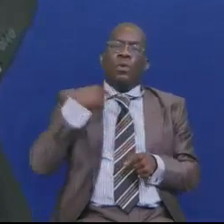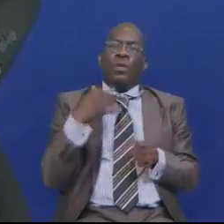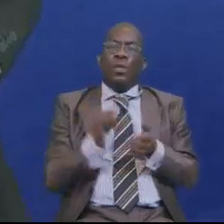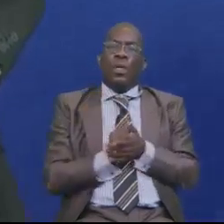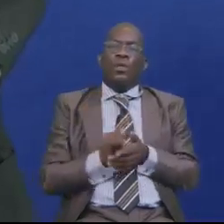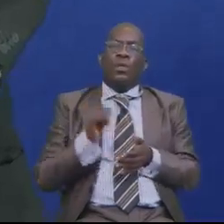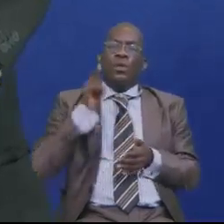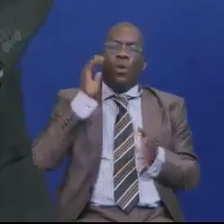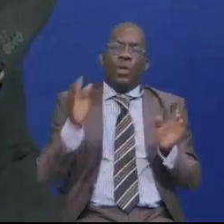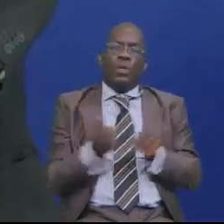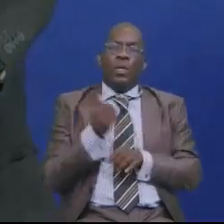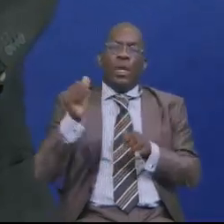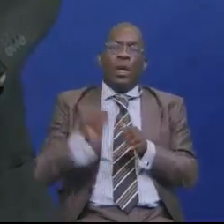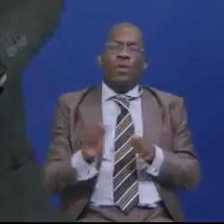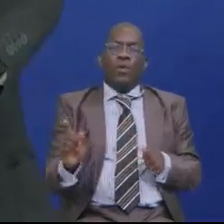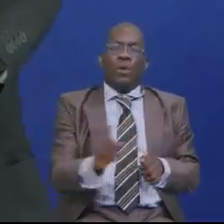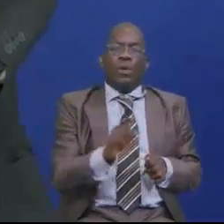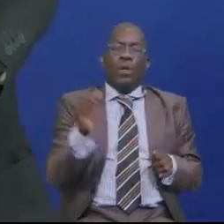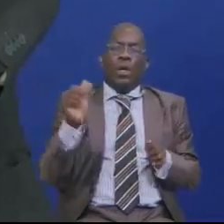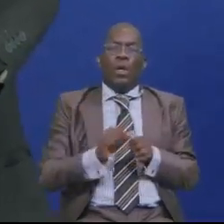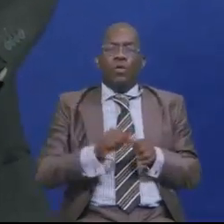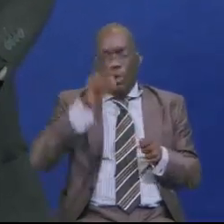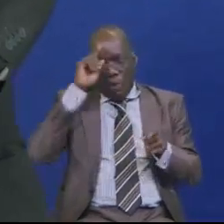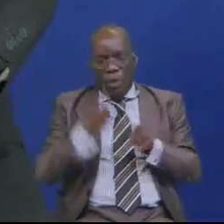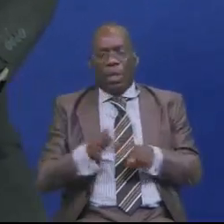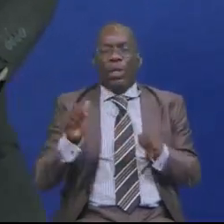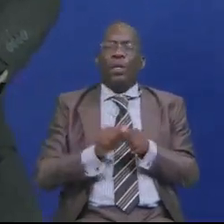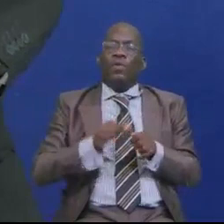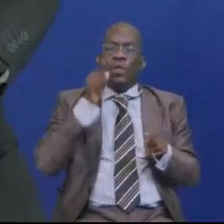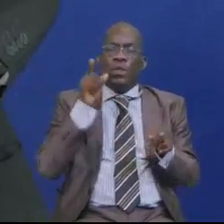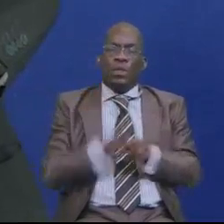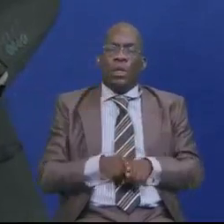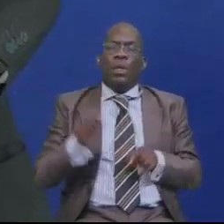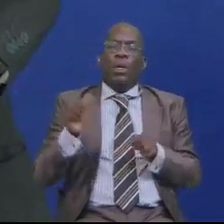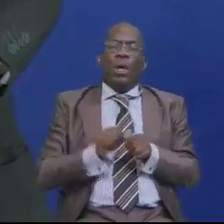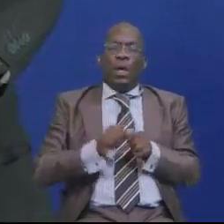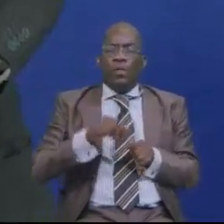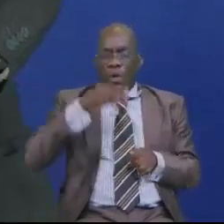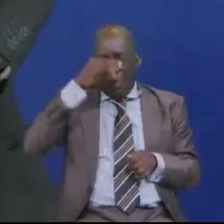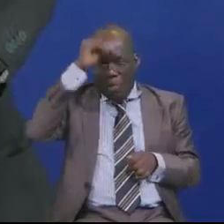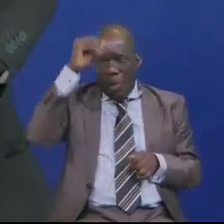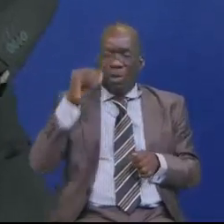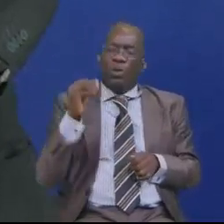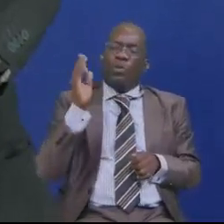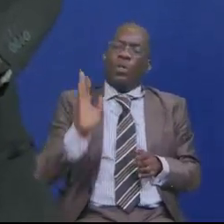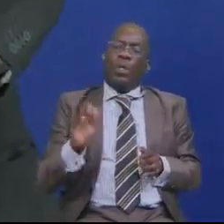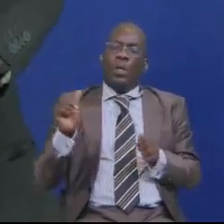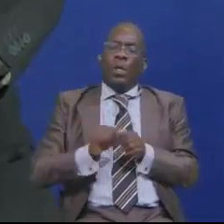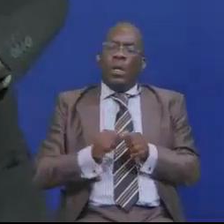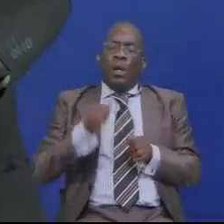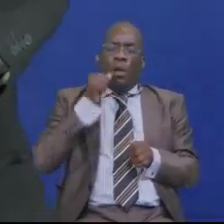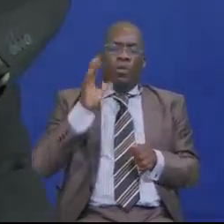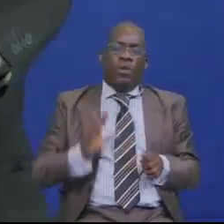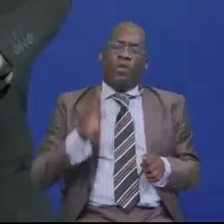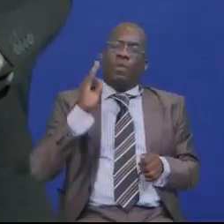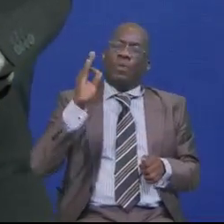take everyone, every brother, every sister, every male minister, every female